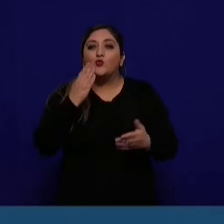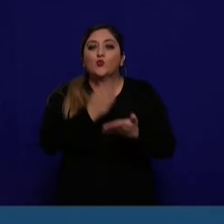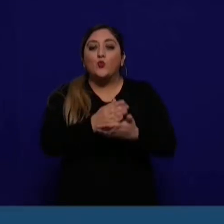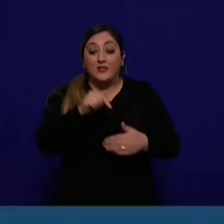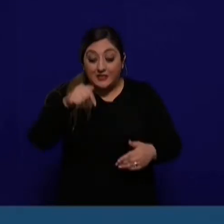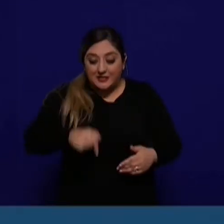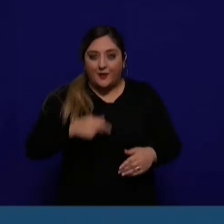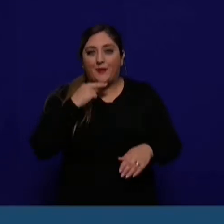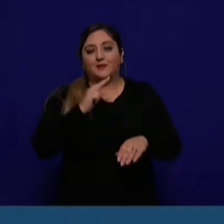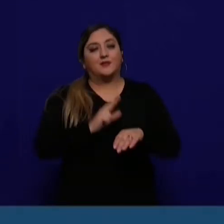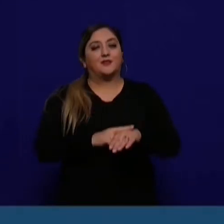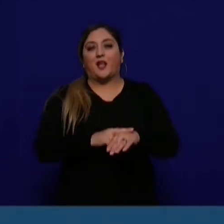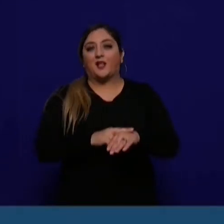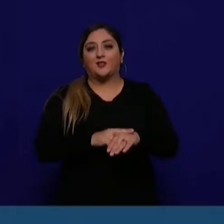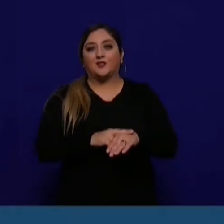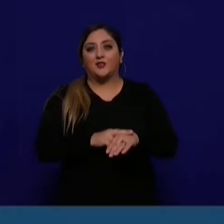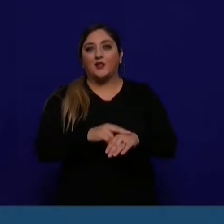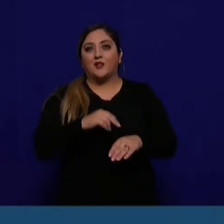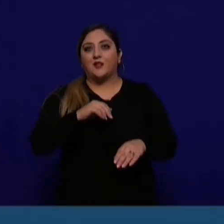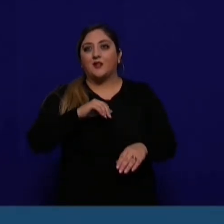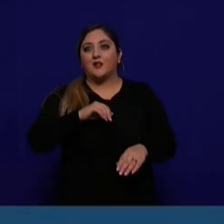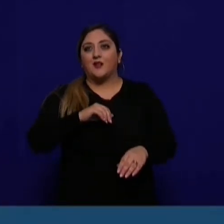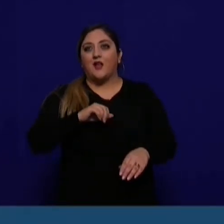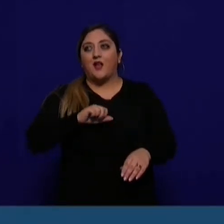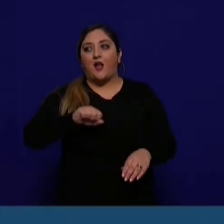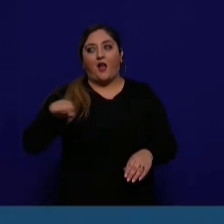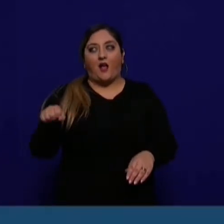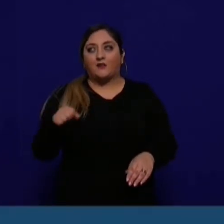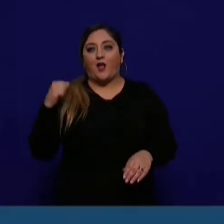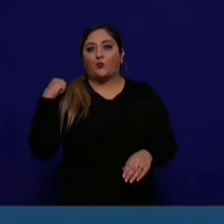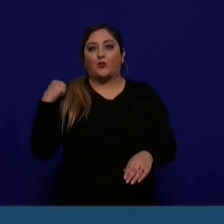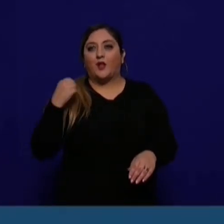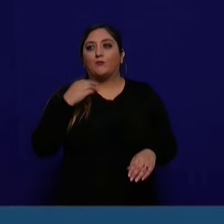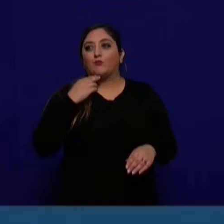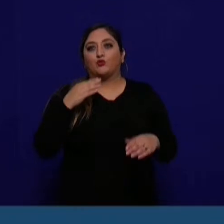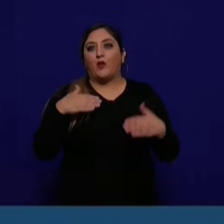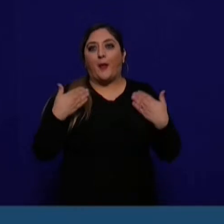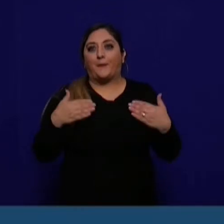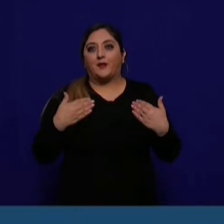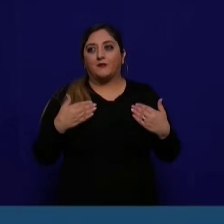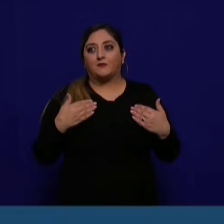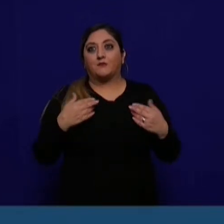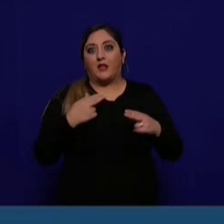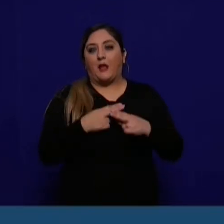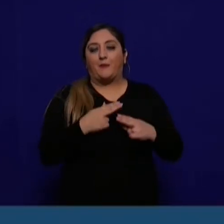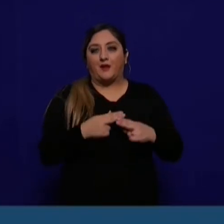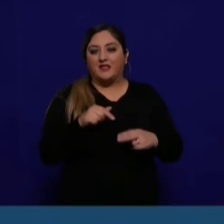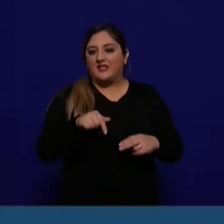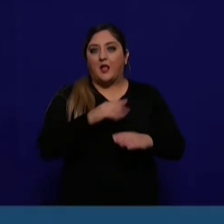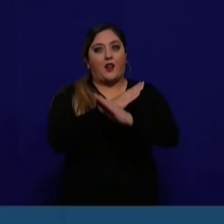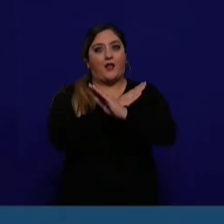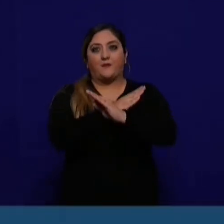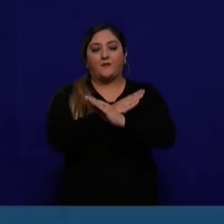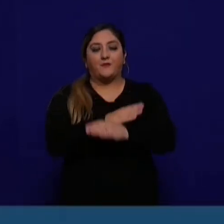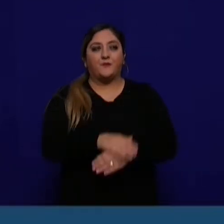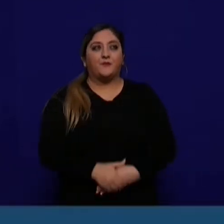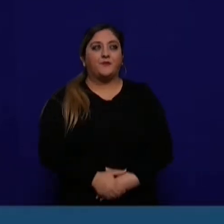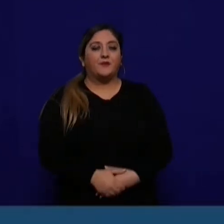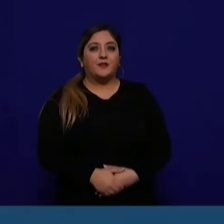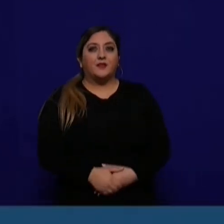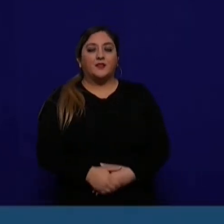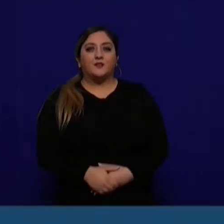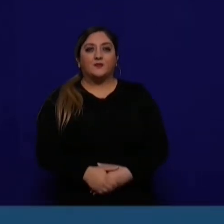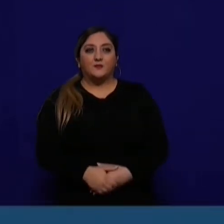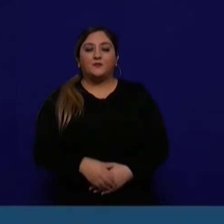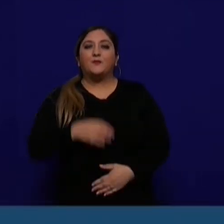minnaħa tal-health authorities waqqas minn awtoritajiet oħrajn. Semmejt ukoll bħalma kien hemm mistoqsijiet oħra ta'